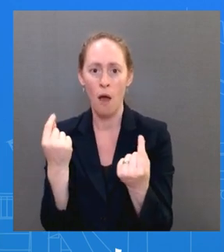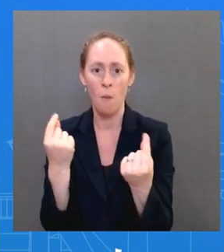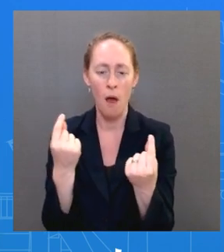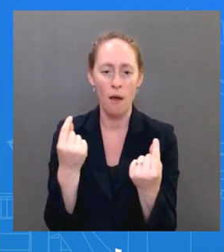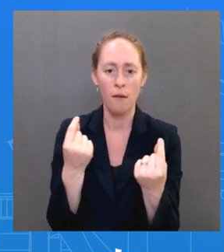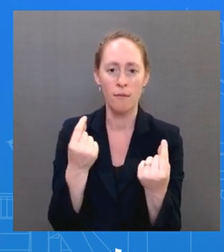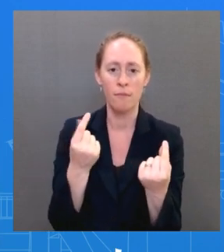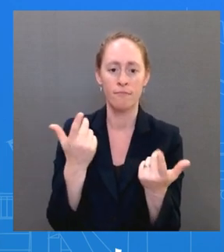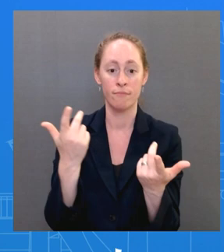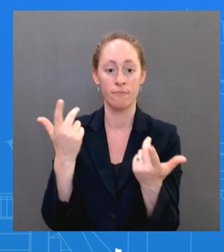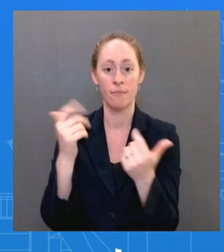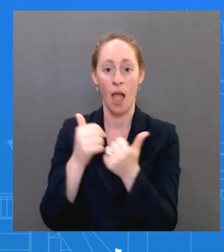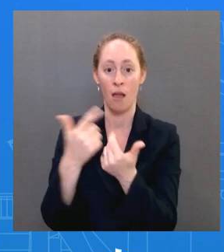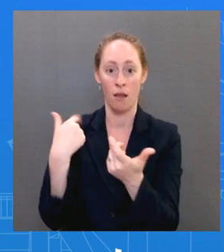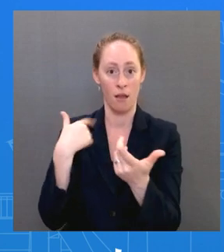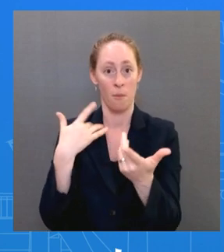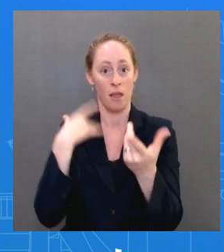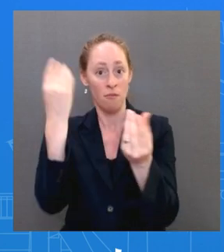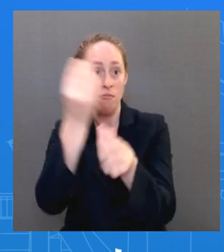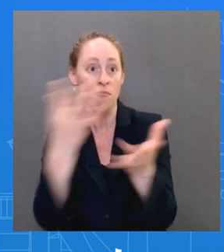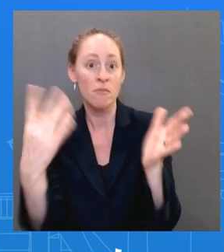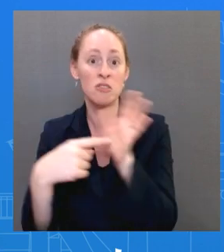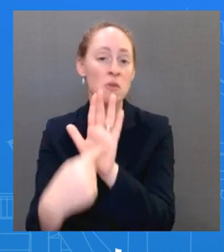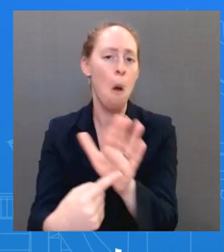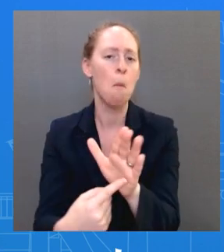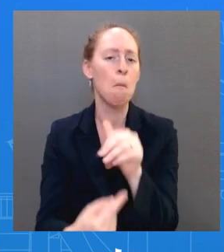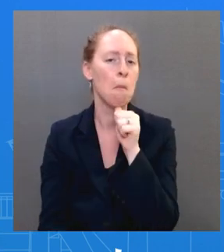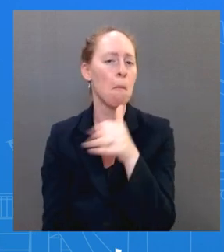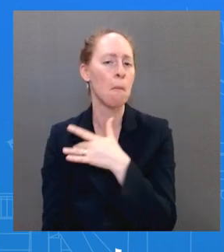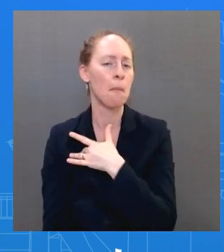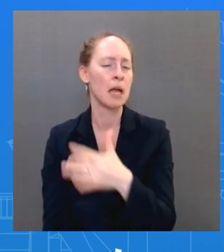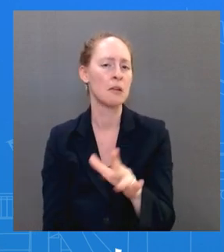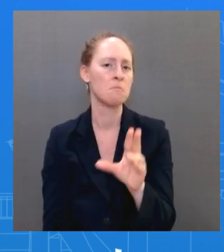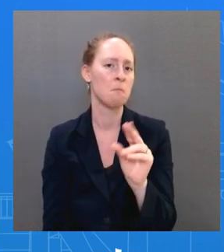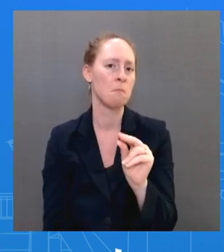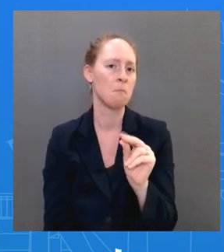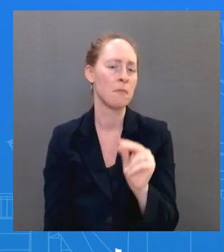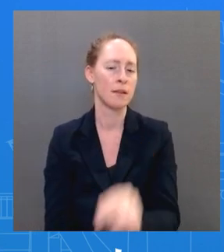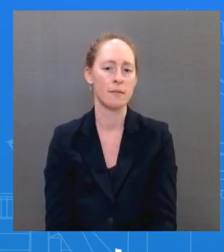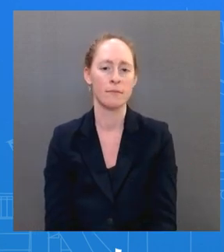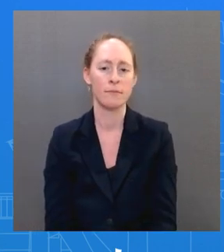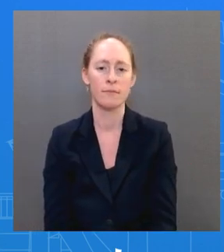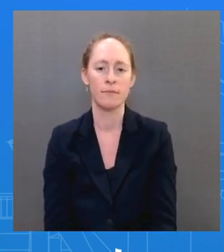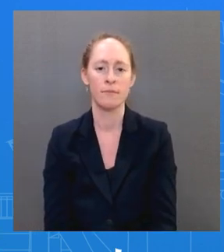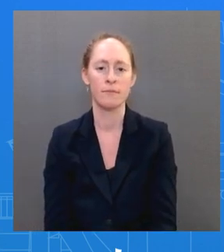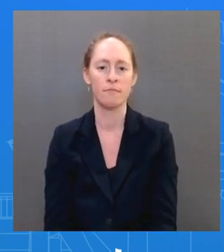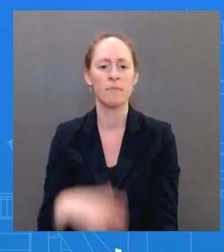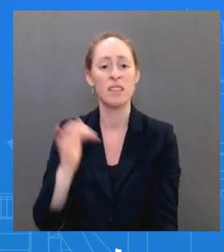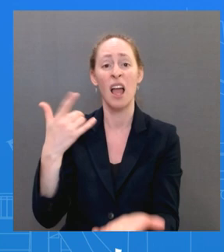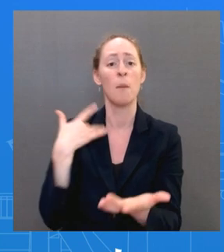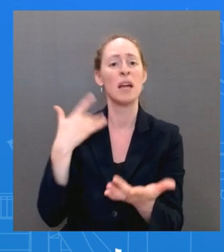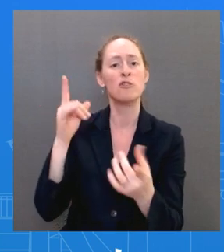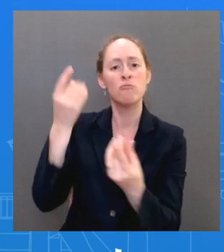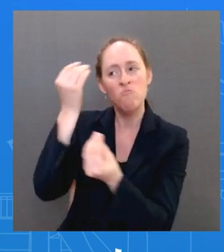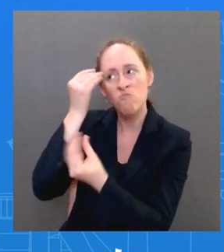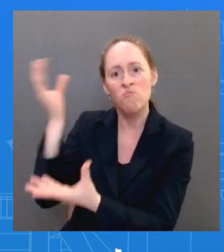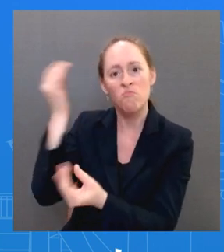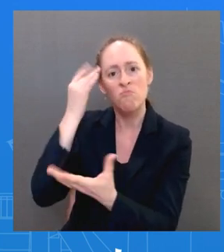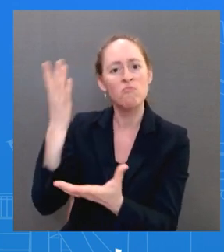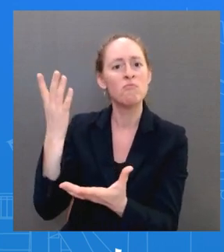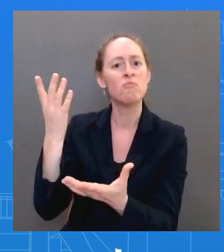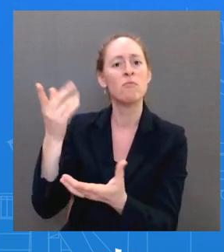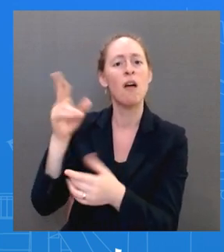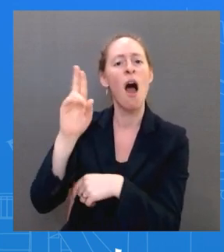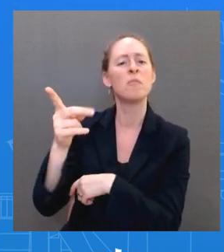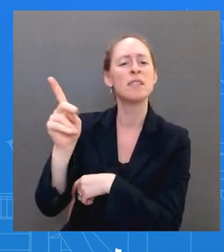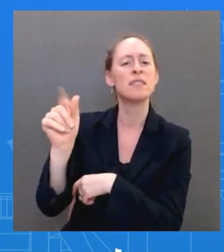which he gets very often, just to get a sense of the work that we're doing on an issue. Go ahead. Just for clarify a couple details